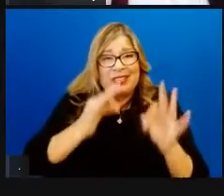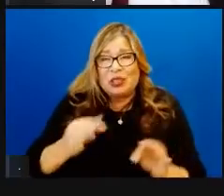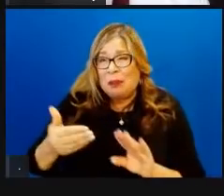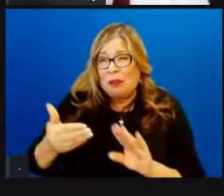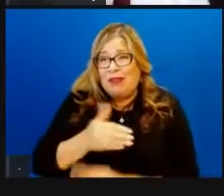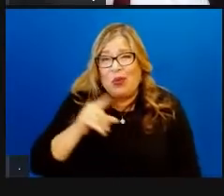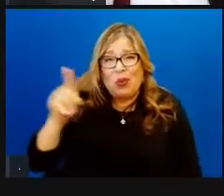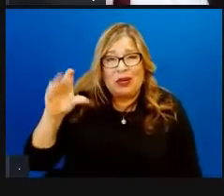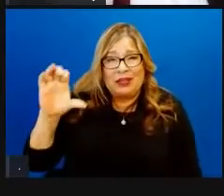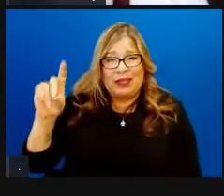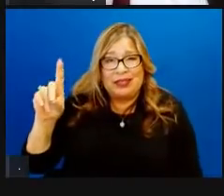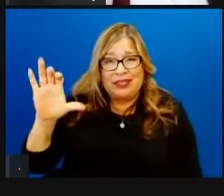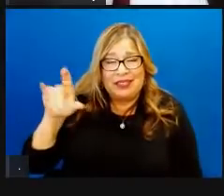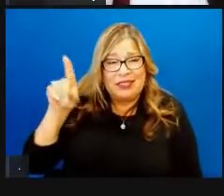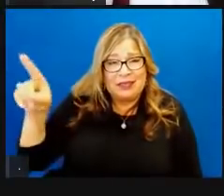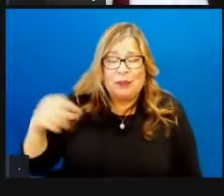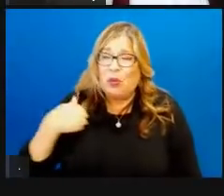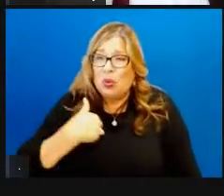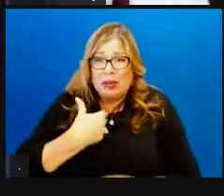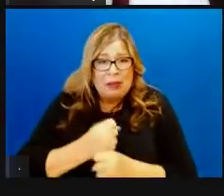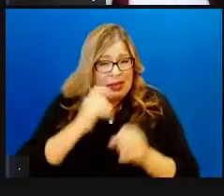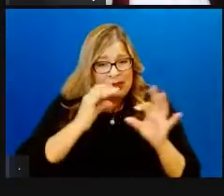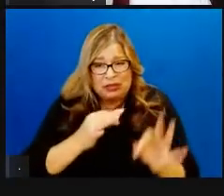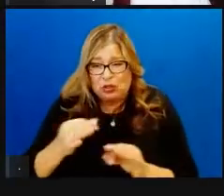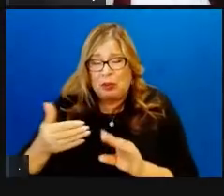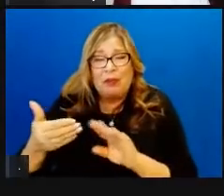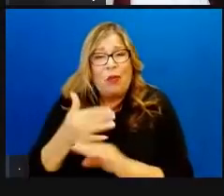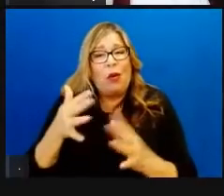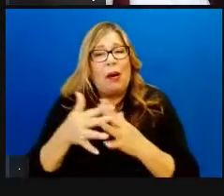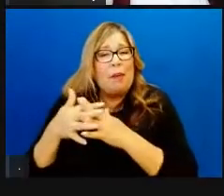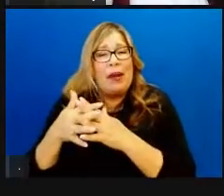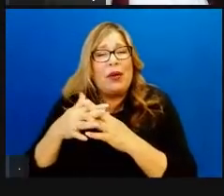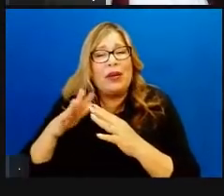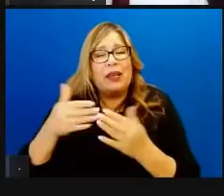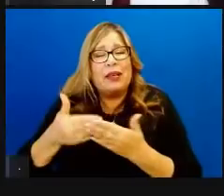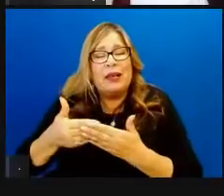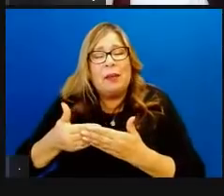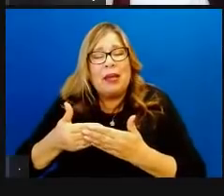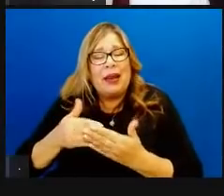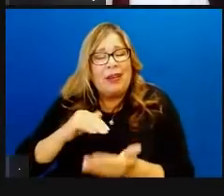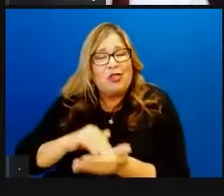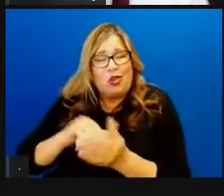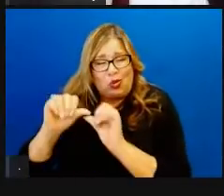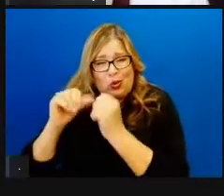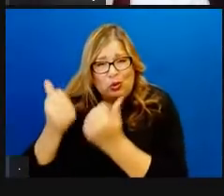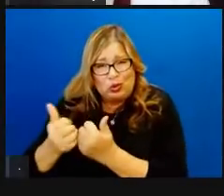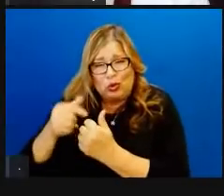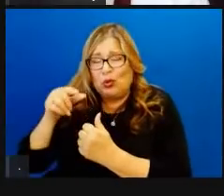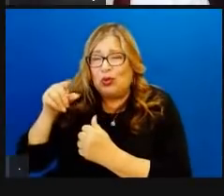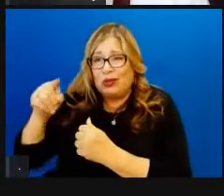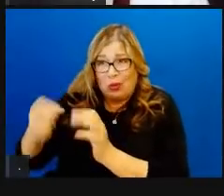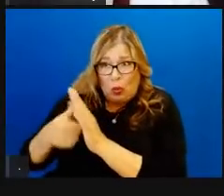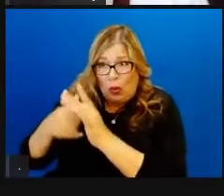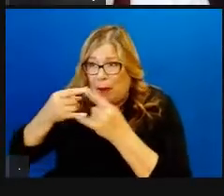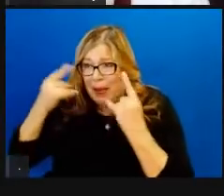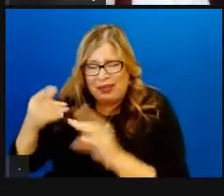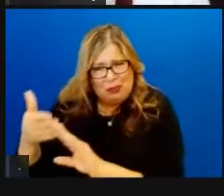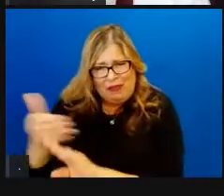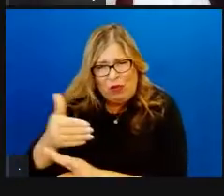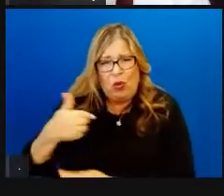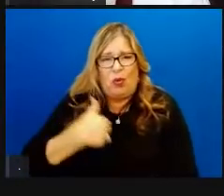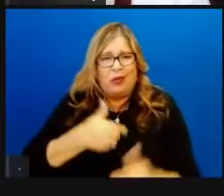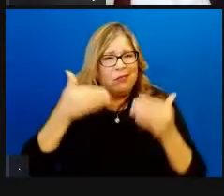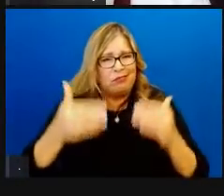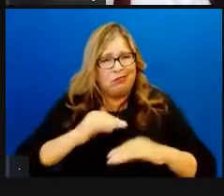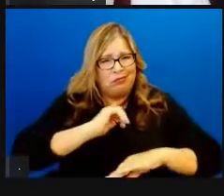Academy of Pediatrics, implemented universal masking at the start of the school year, a key feature in helping us achieve what